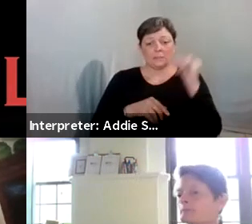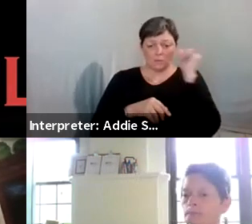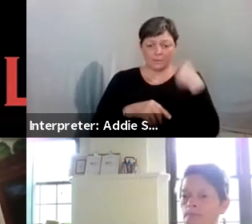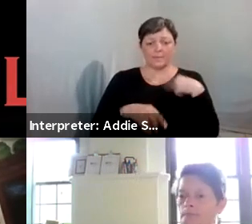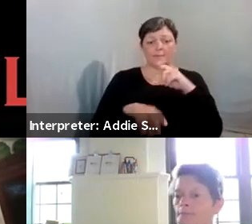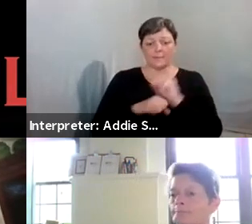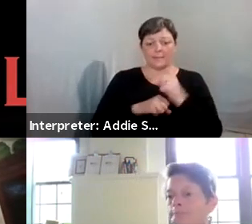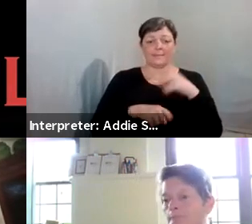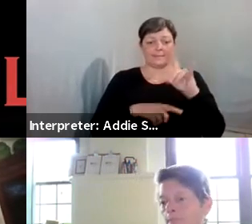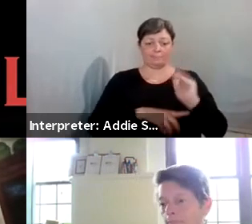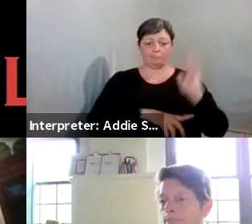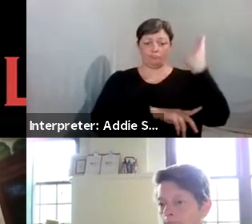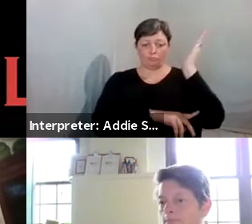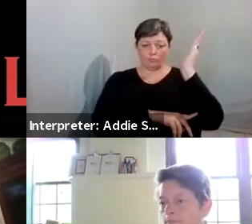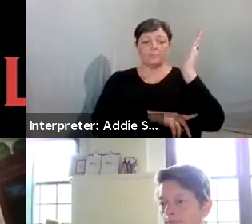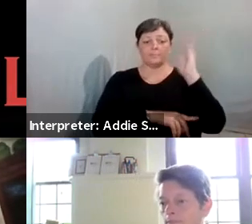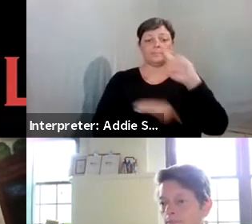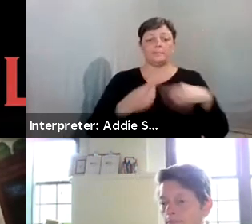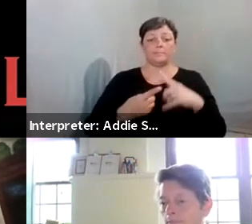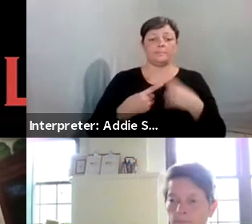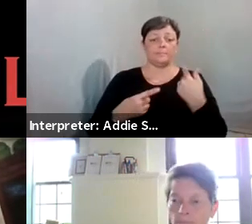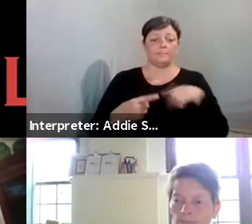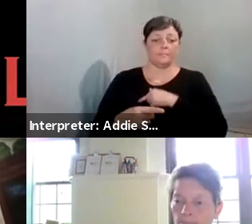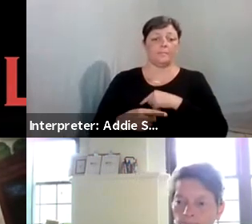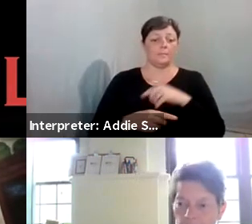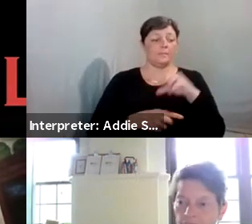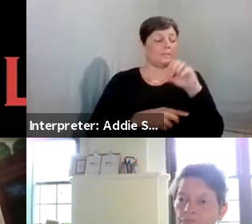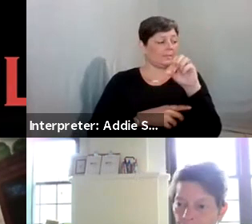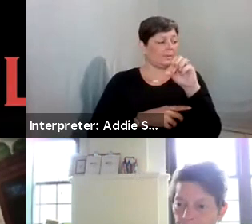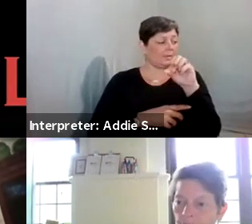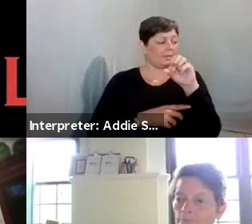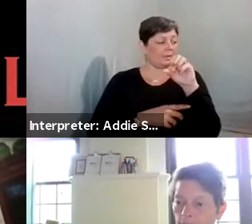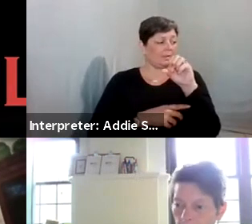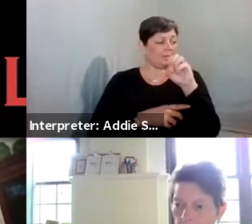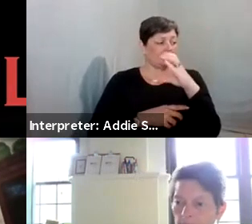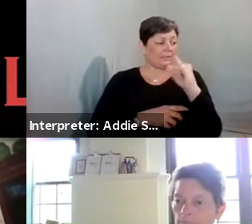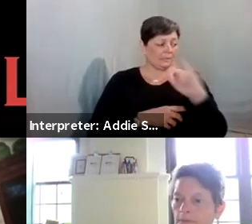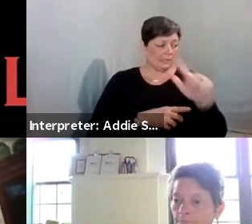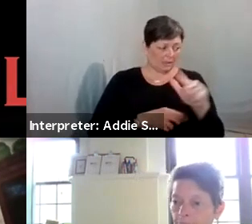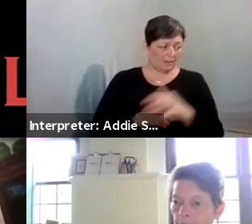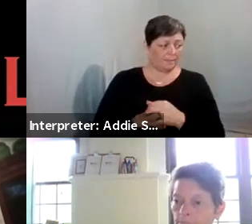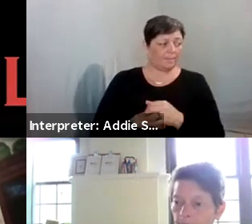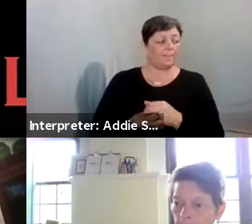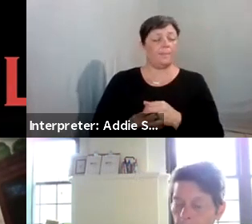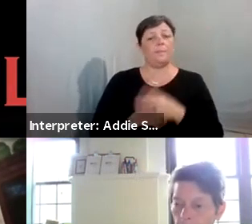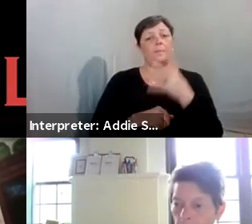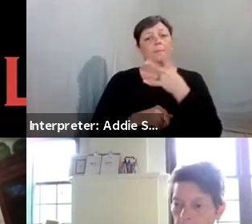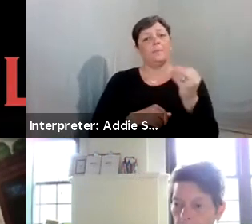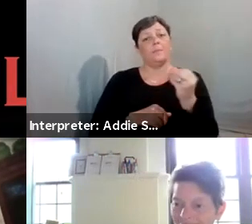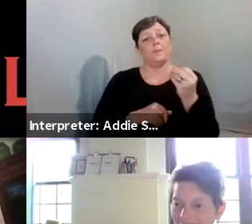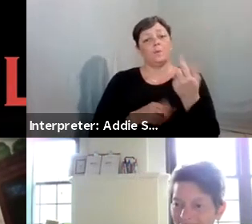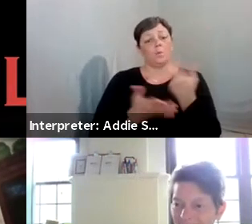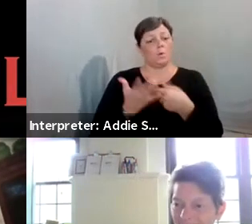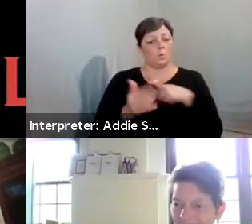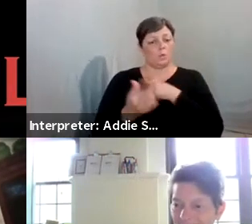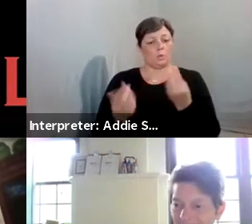actually presented about our SIL on there and about what we do. And the people on the